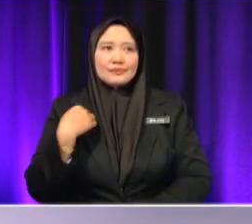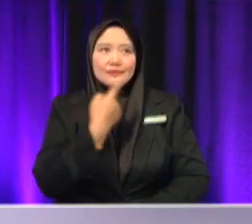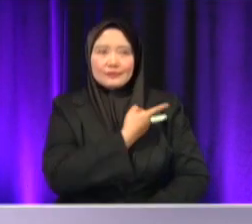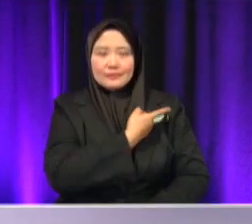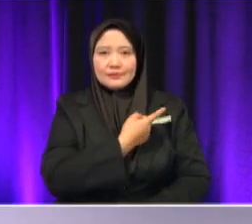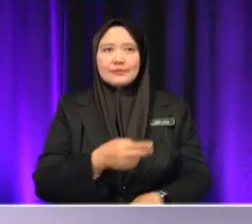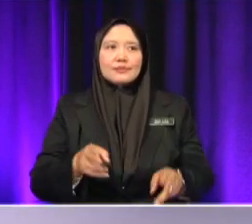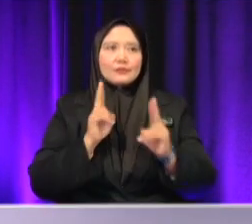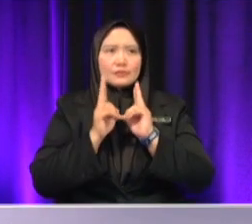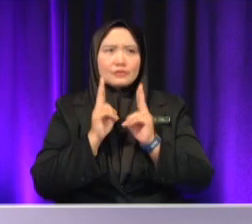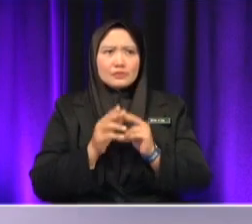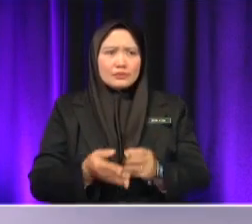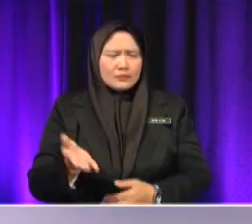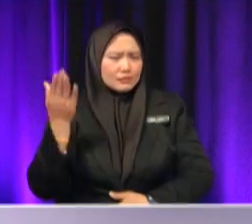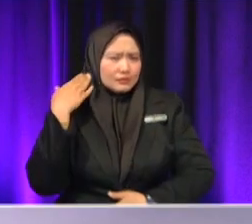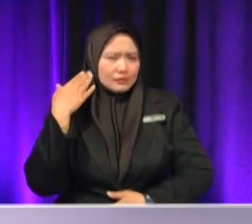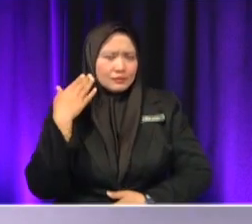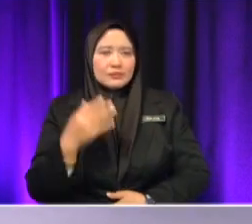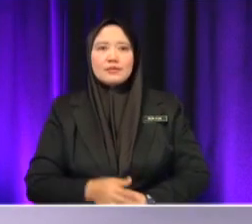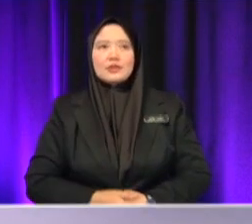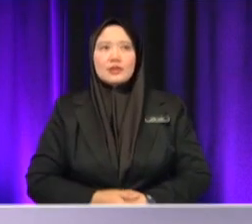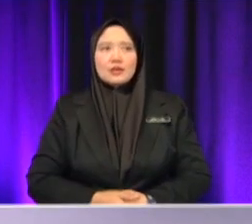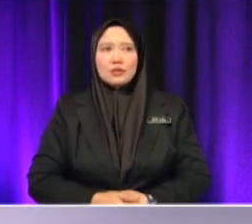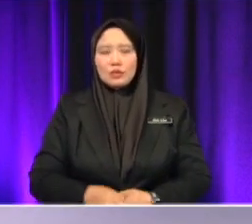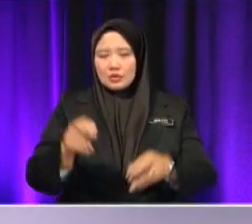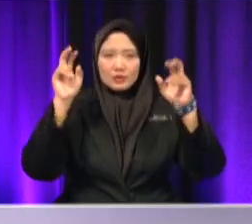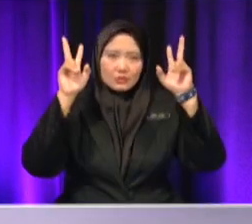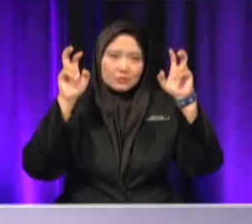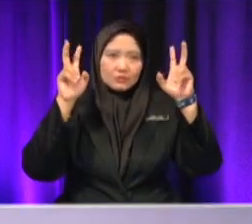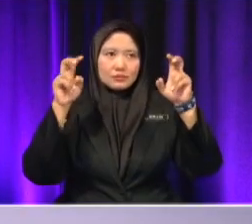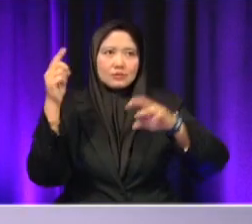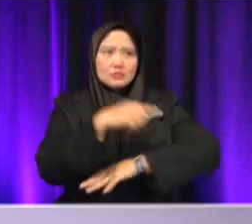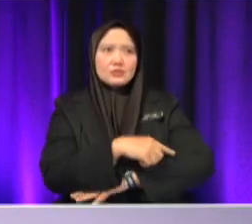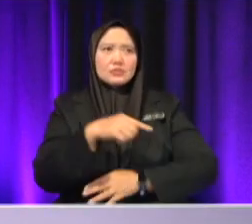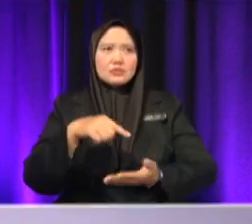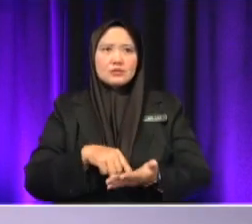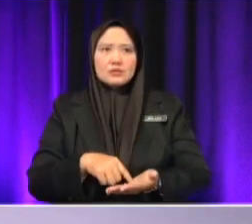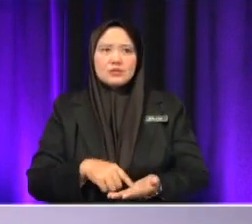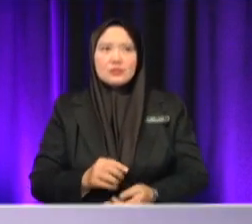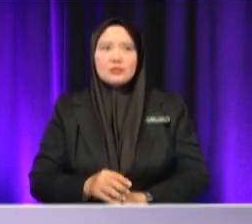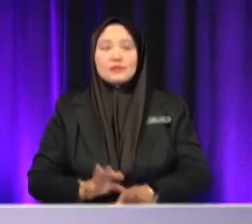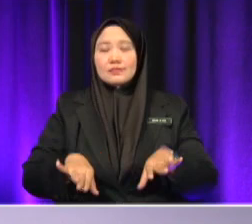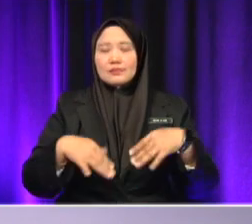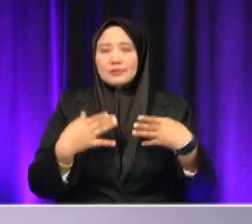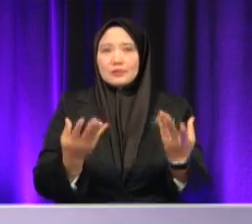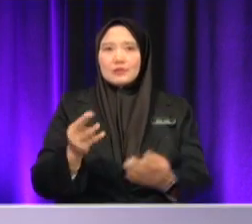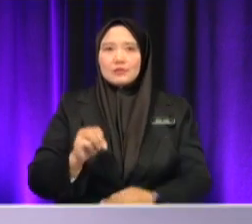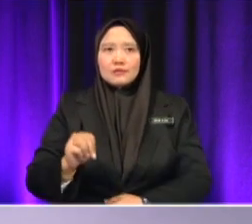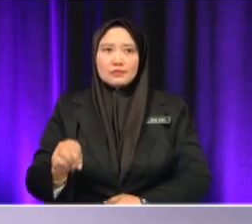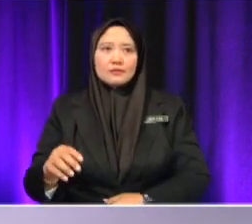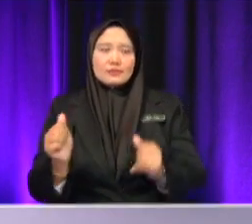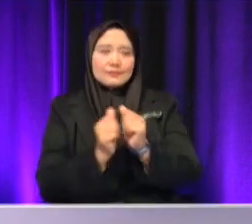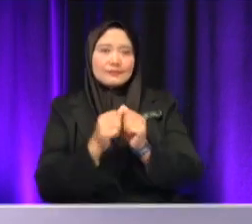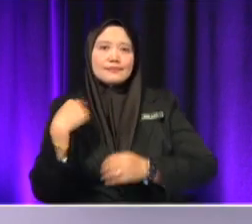our gimmick just now and link it to our topic for today, let's introduce as well our pupils who will be learning with us today as